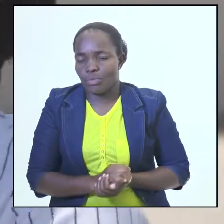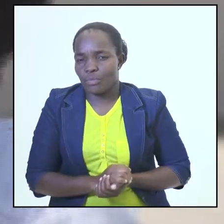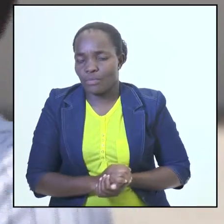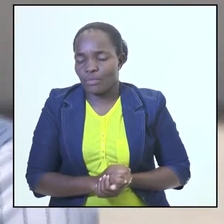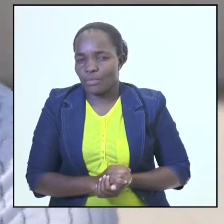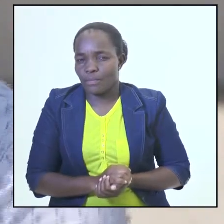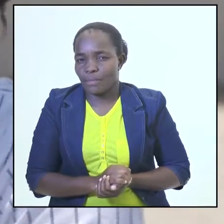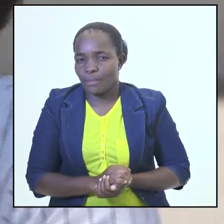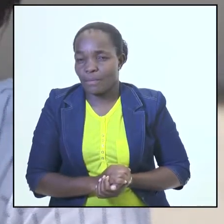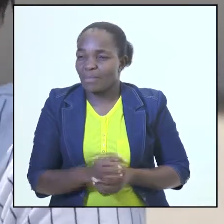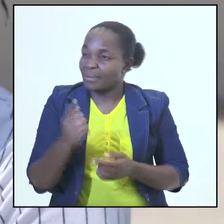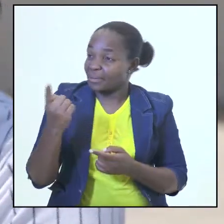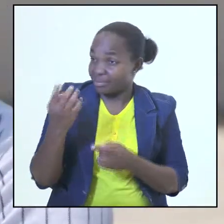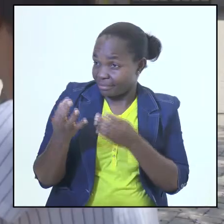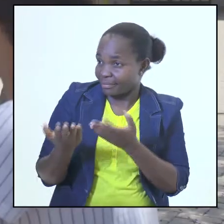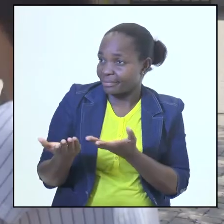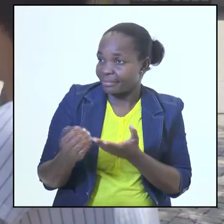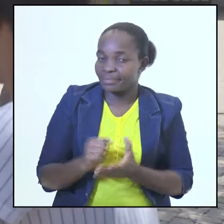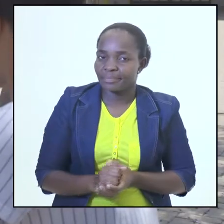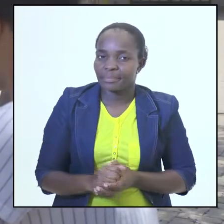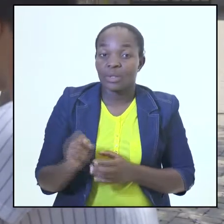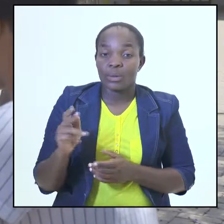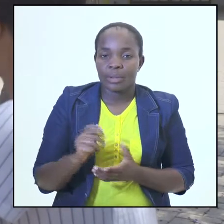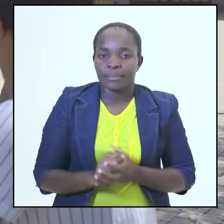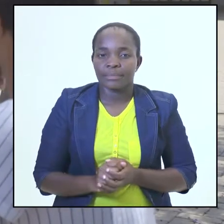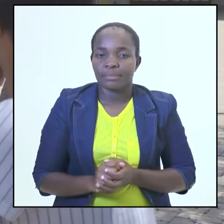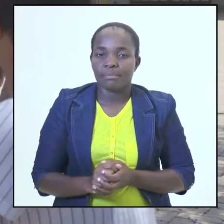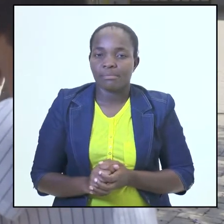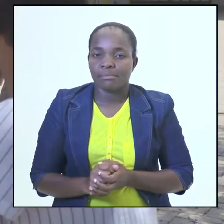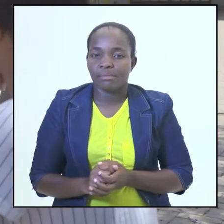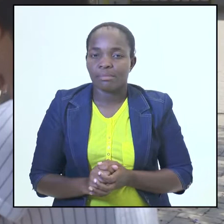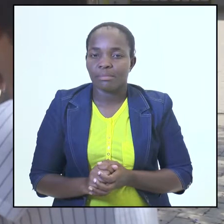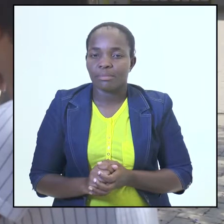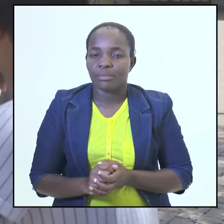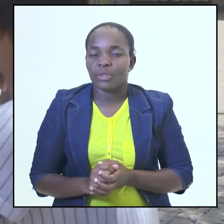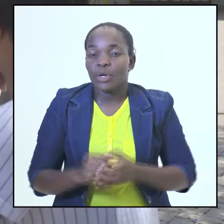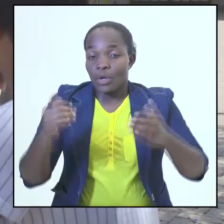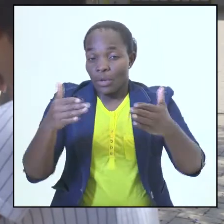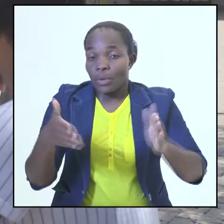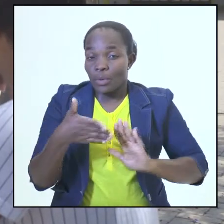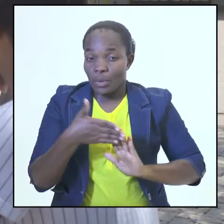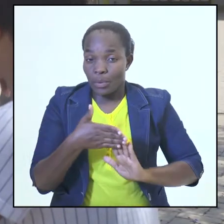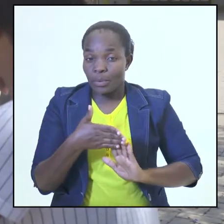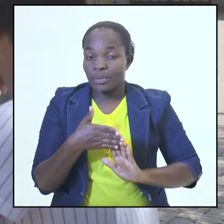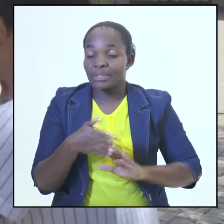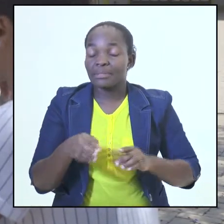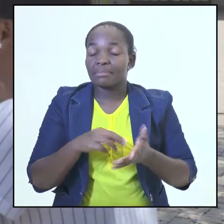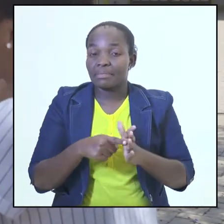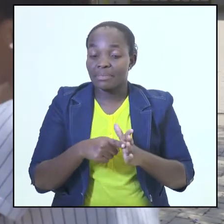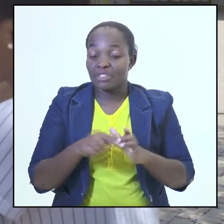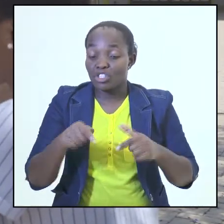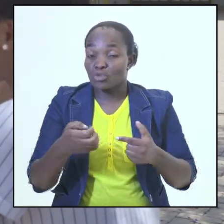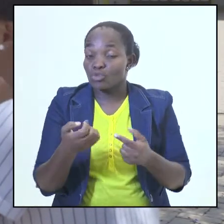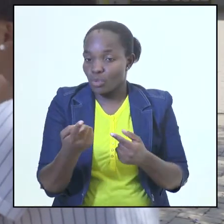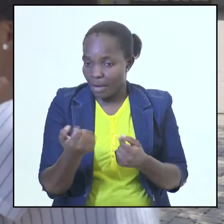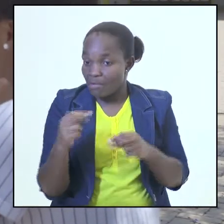Mervin, you explain to him. Okay, dear John, conservation is restoring or saving whatever you have